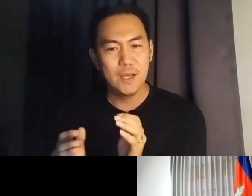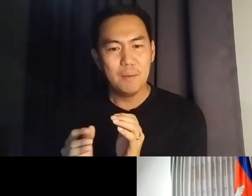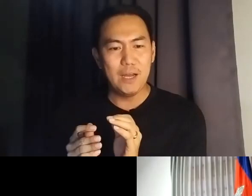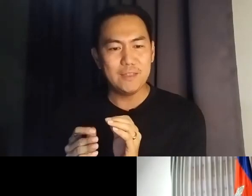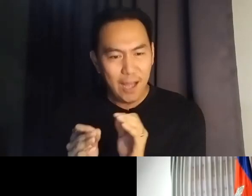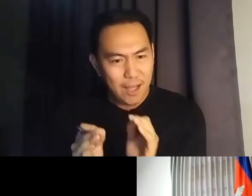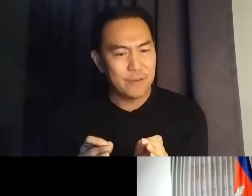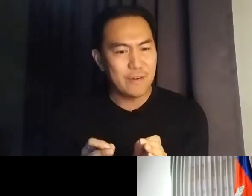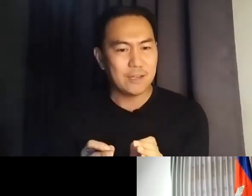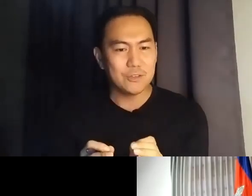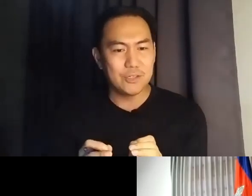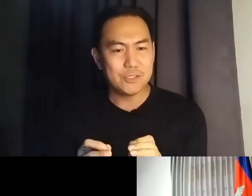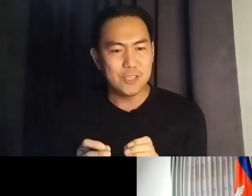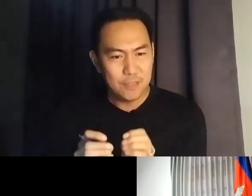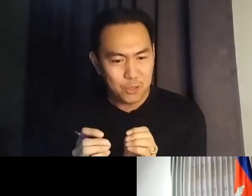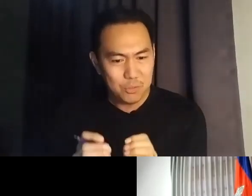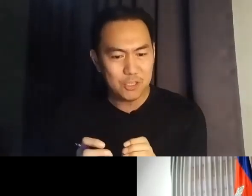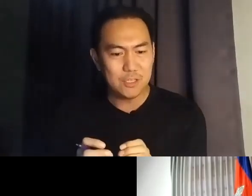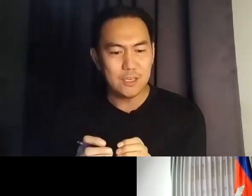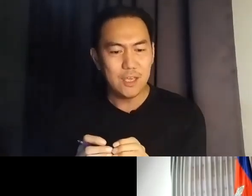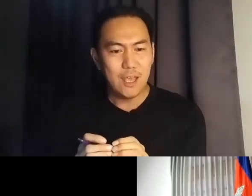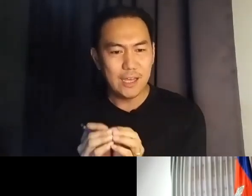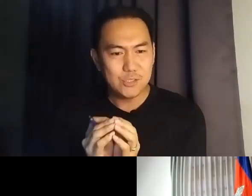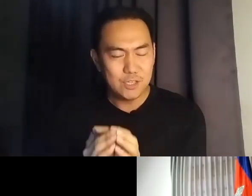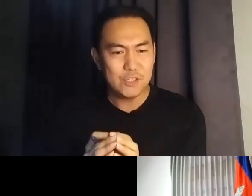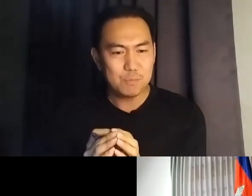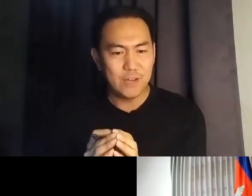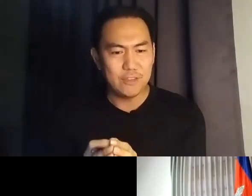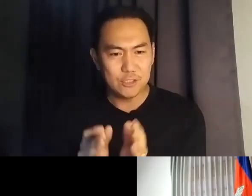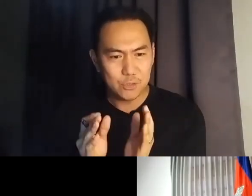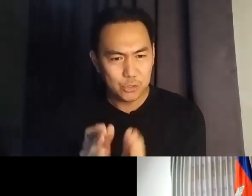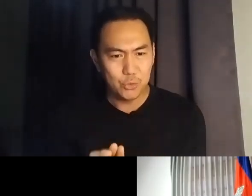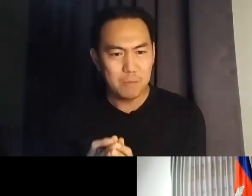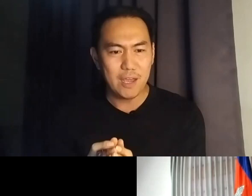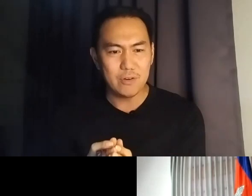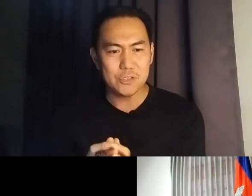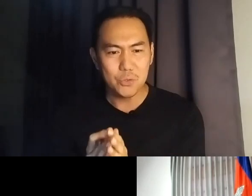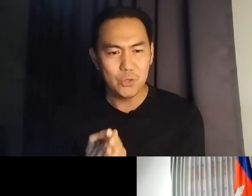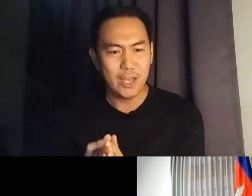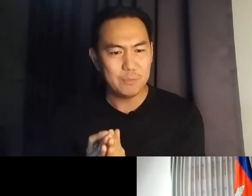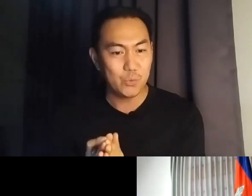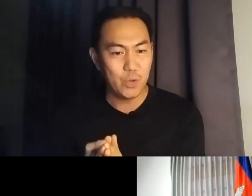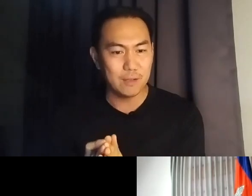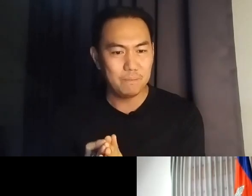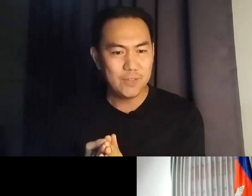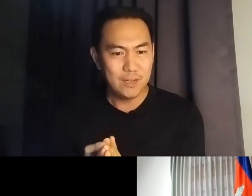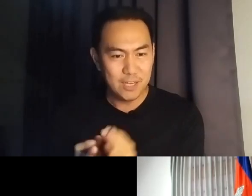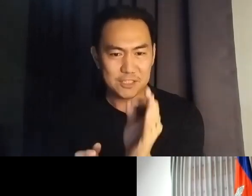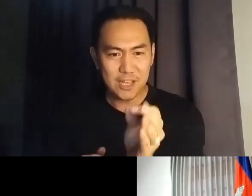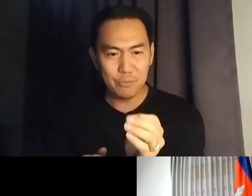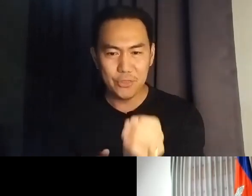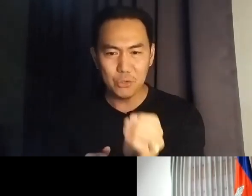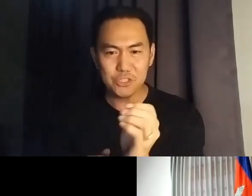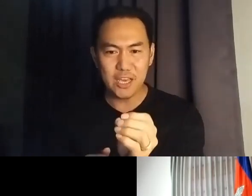enforcers, but other actors in the community and service providers, jury bearers who could help as well. let